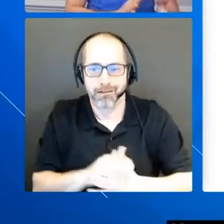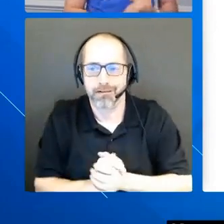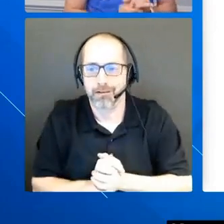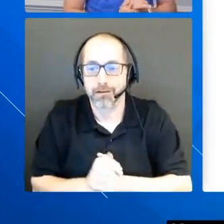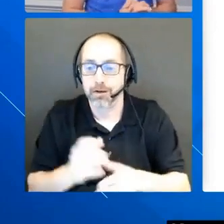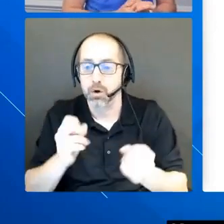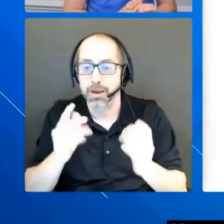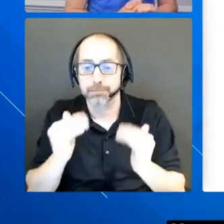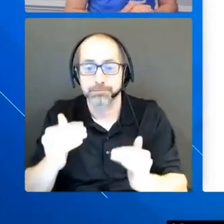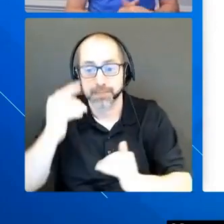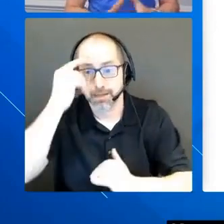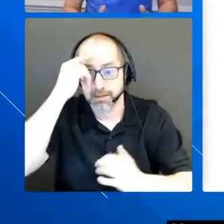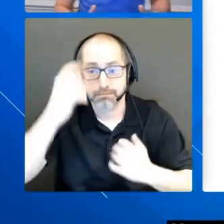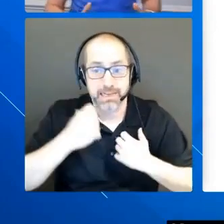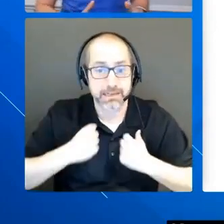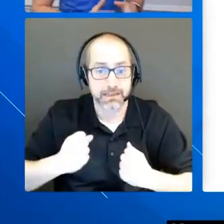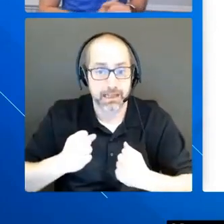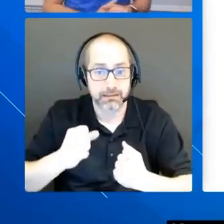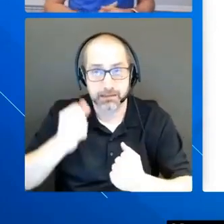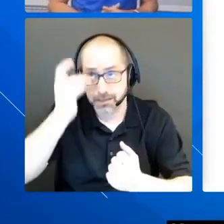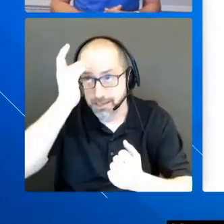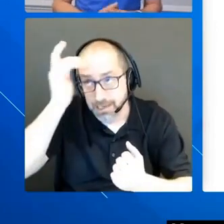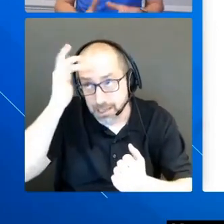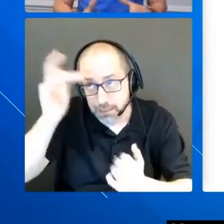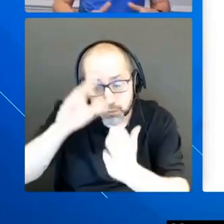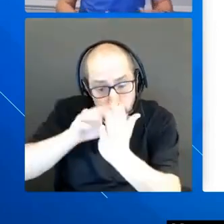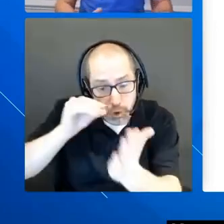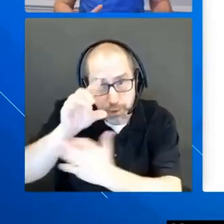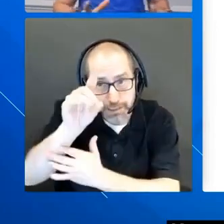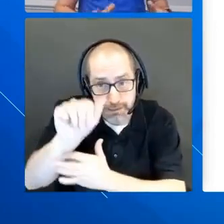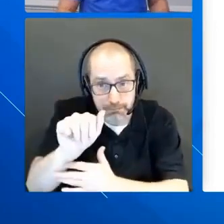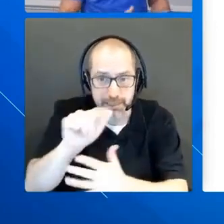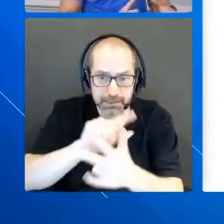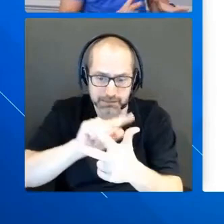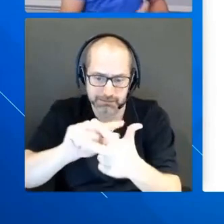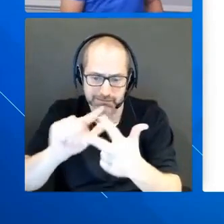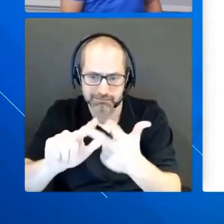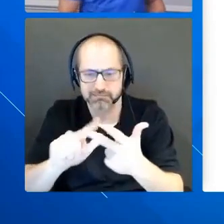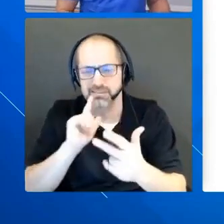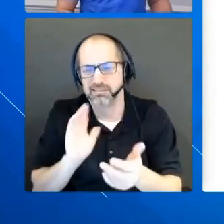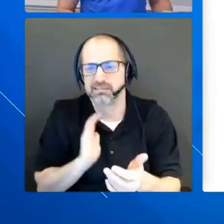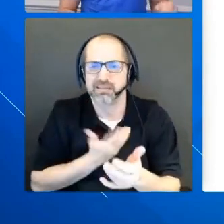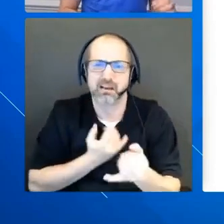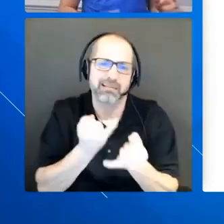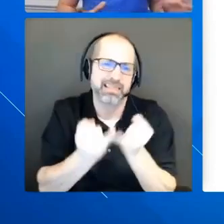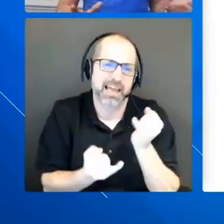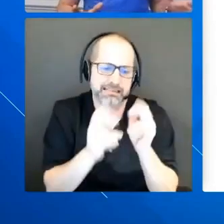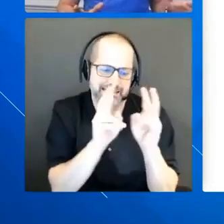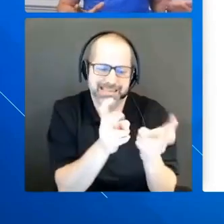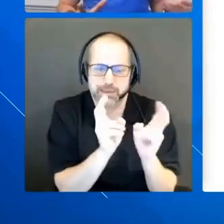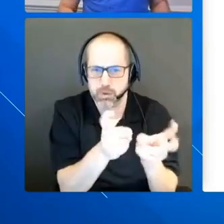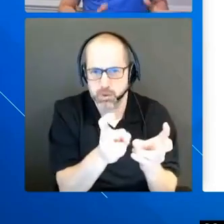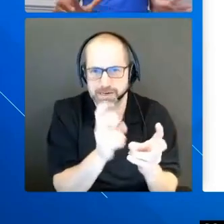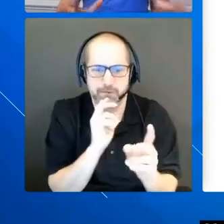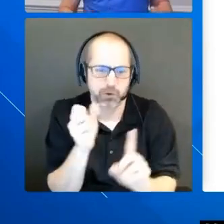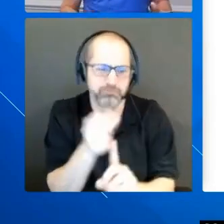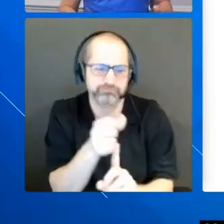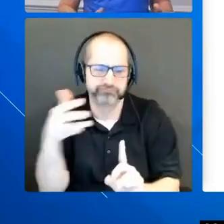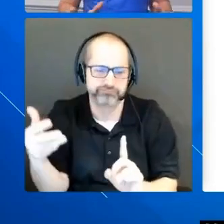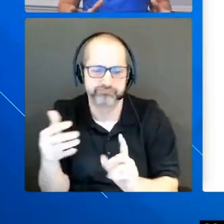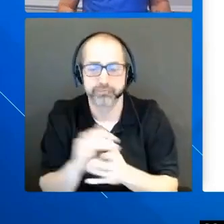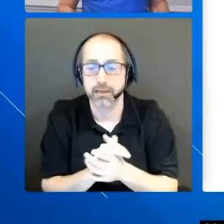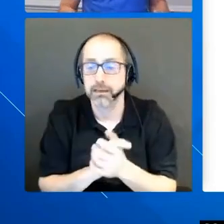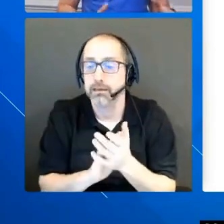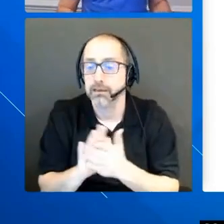So mental health, intellectual, and learning disabilities. This is our kind of last area. A lot of this